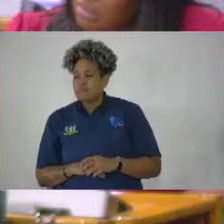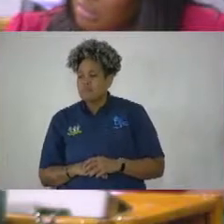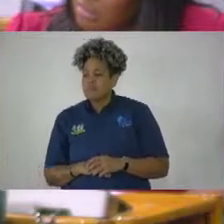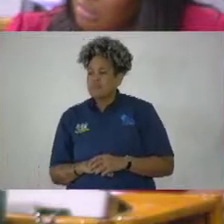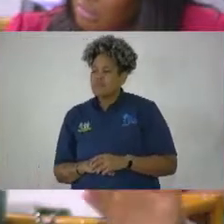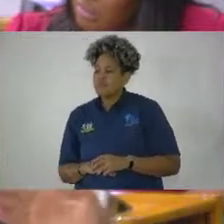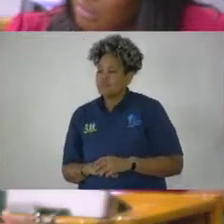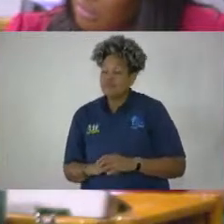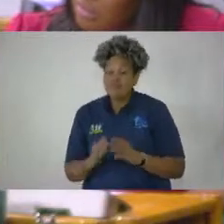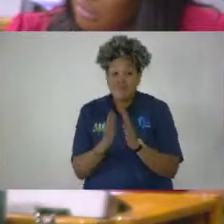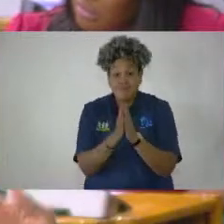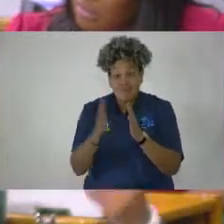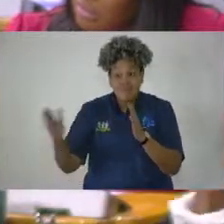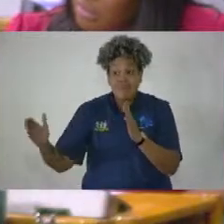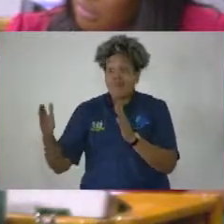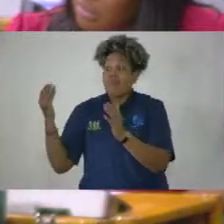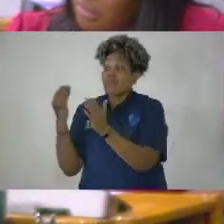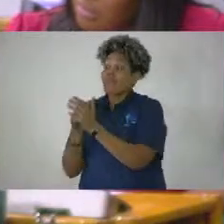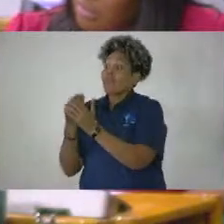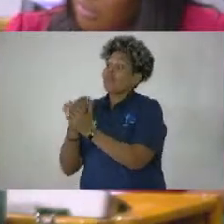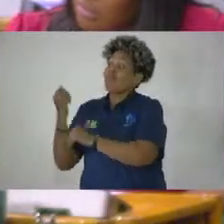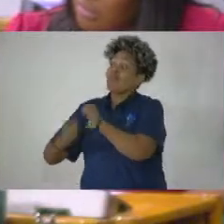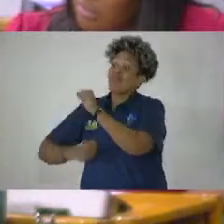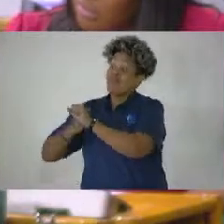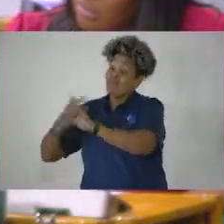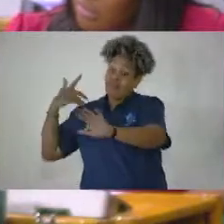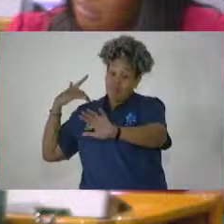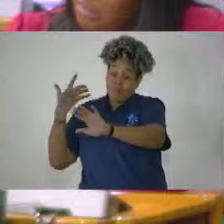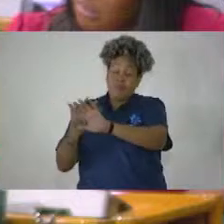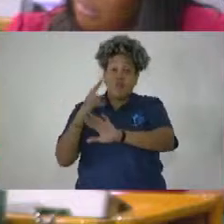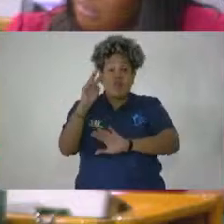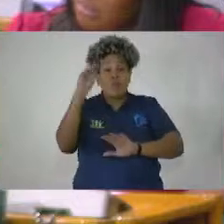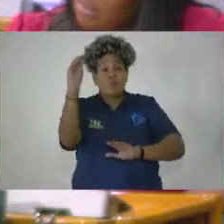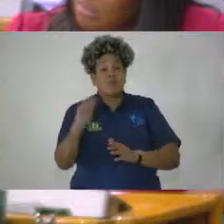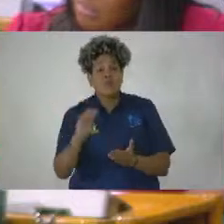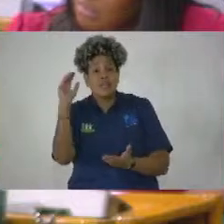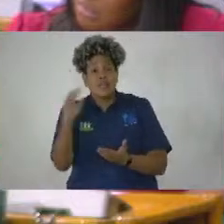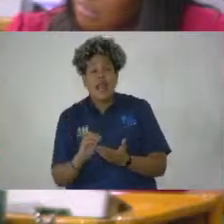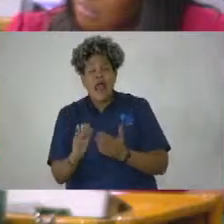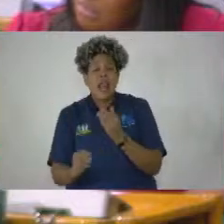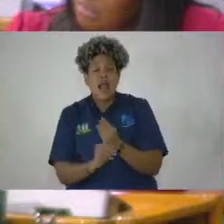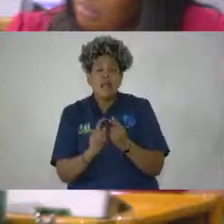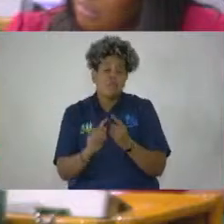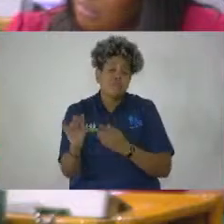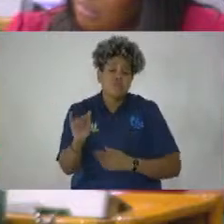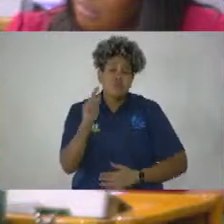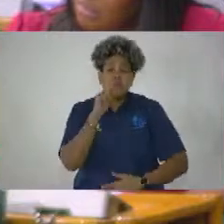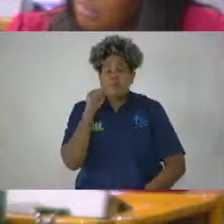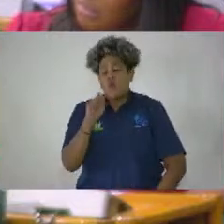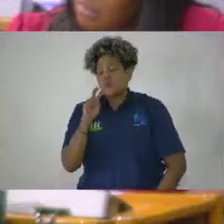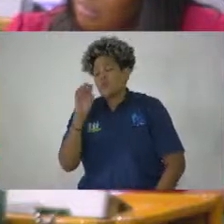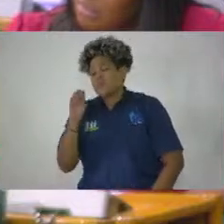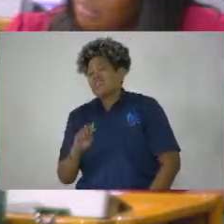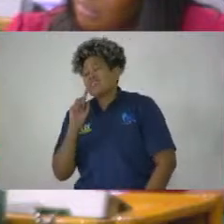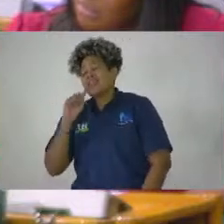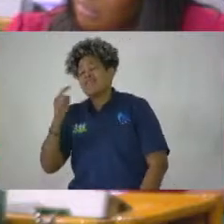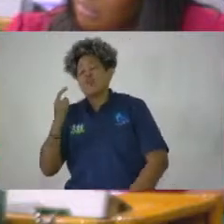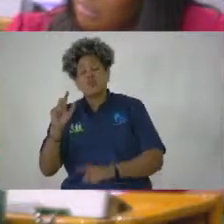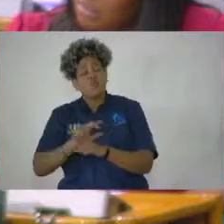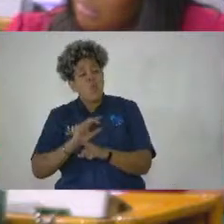Over the course of the fiscal year, the 2% decline and the 0.2% in the first quarter